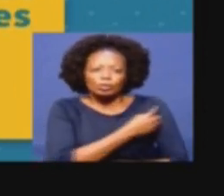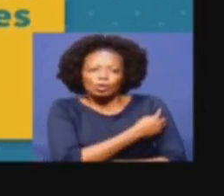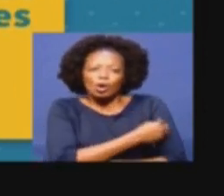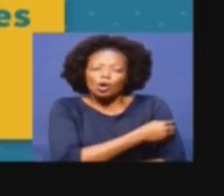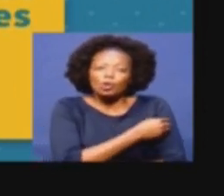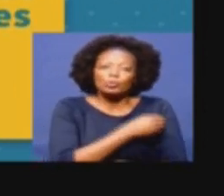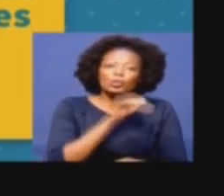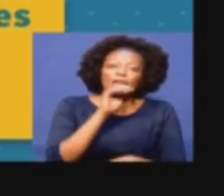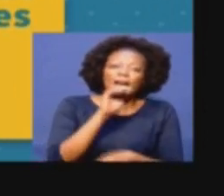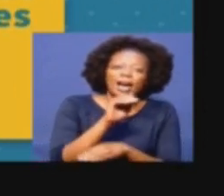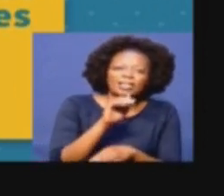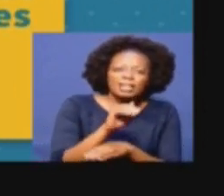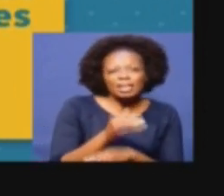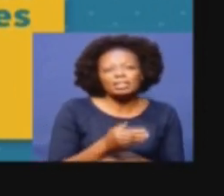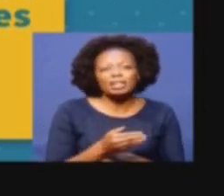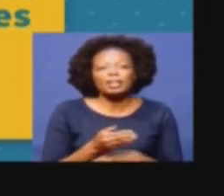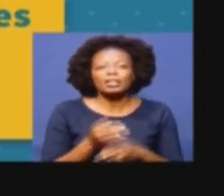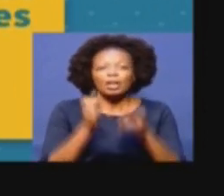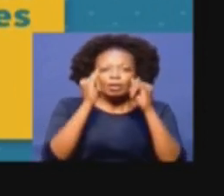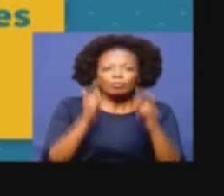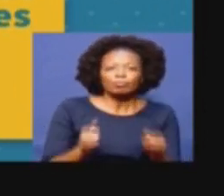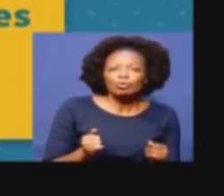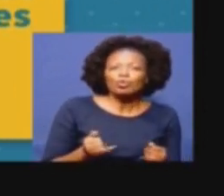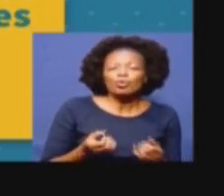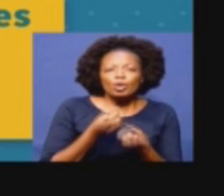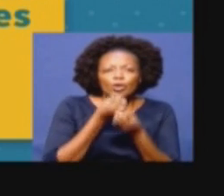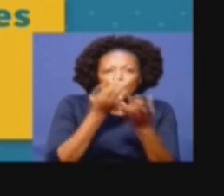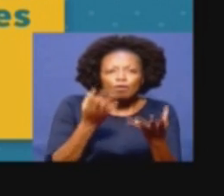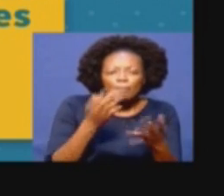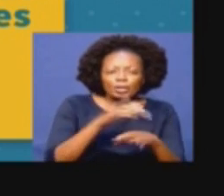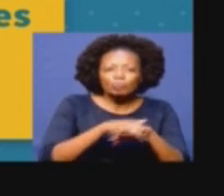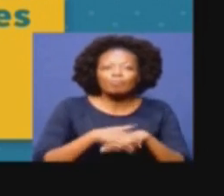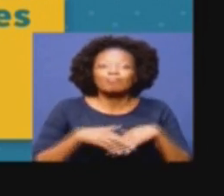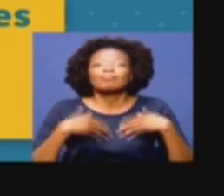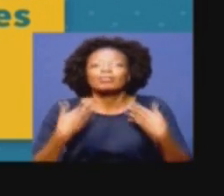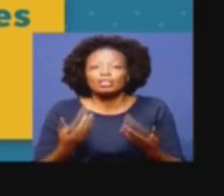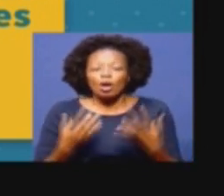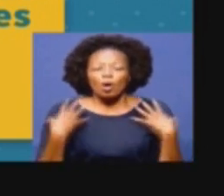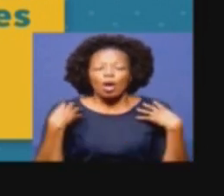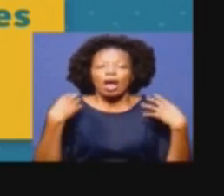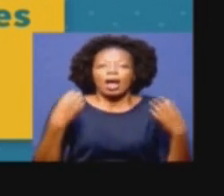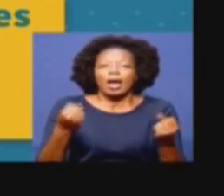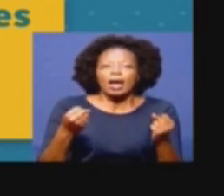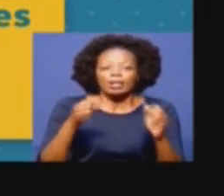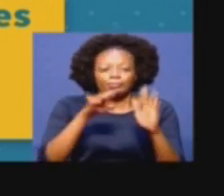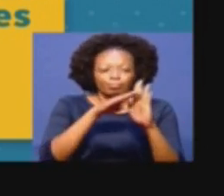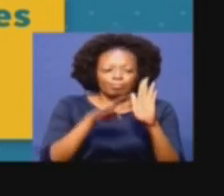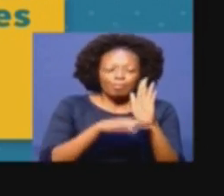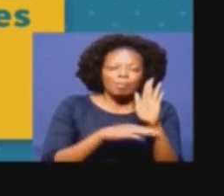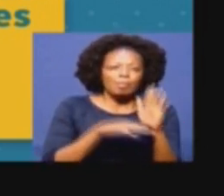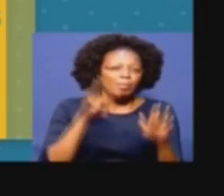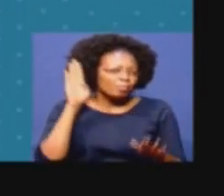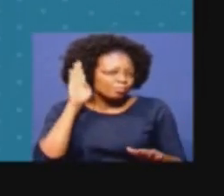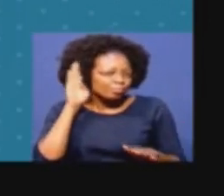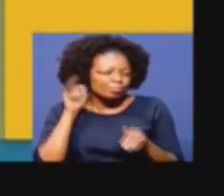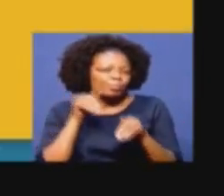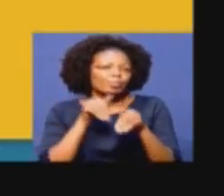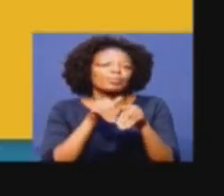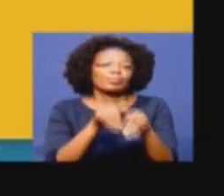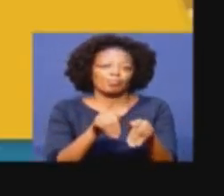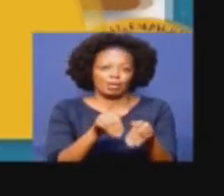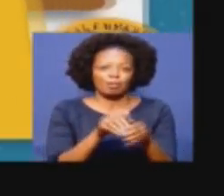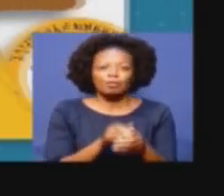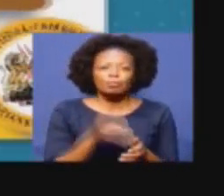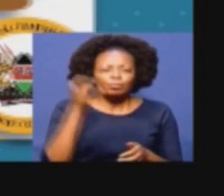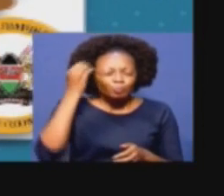networks for any support and follow the medical guidelines provided by your health facility to prevent coronavirus.